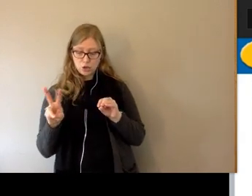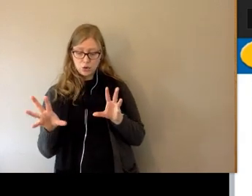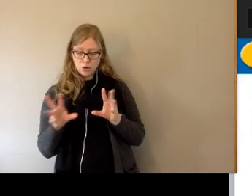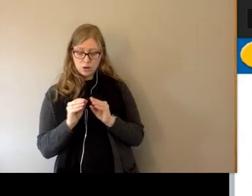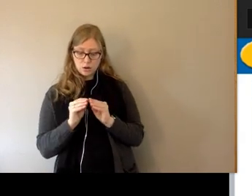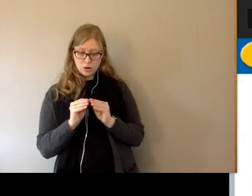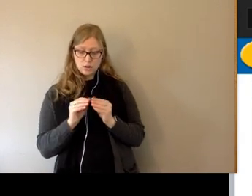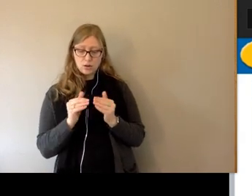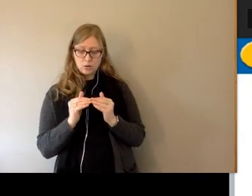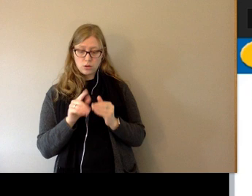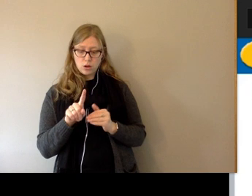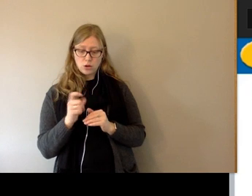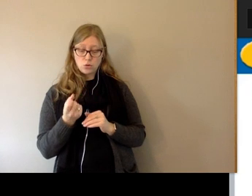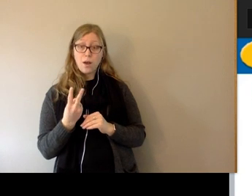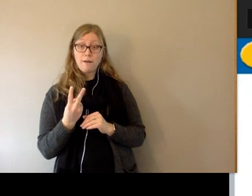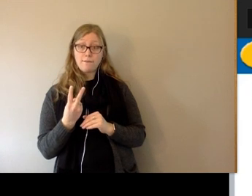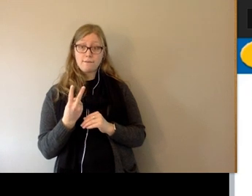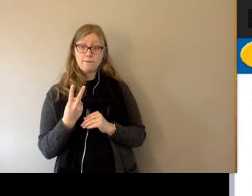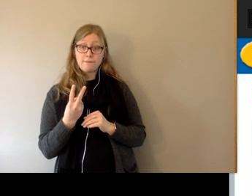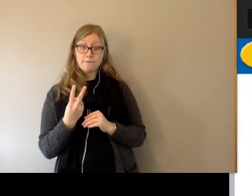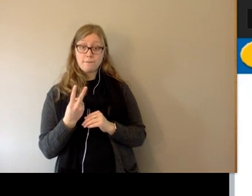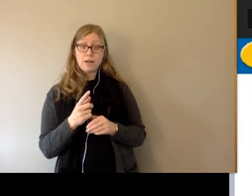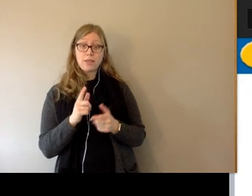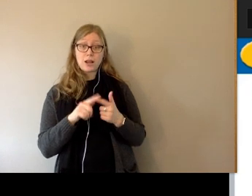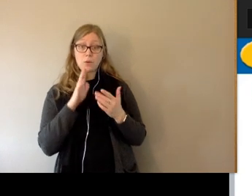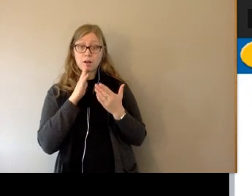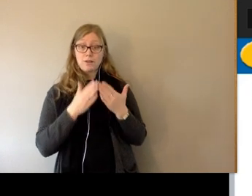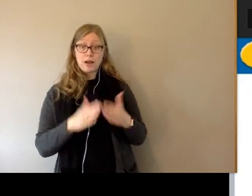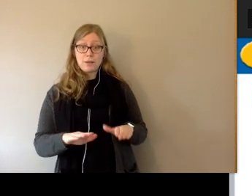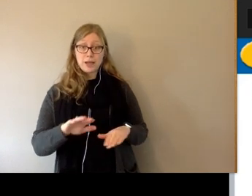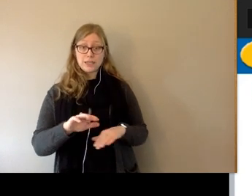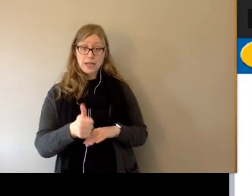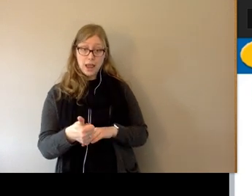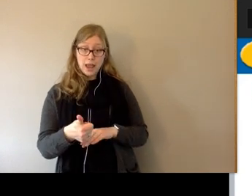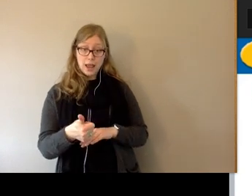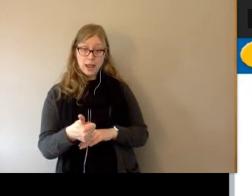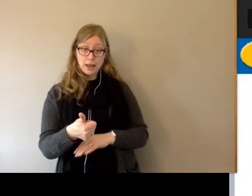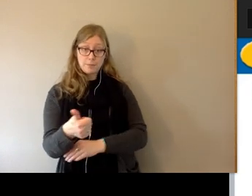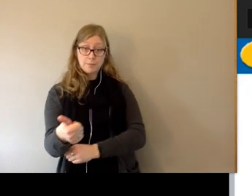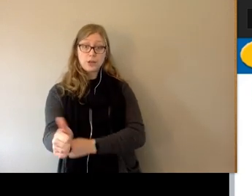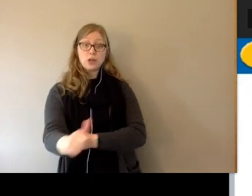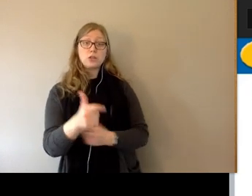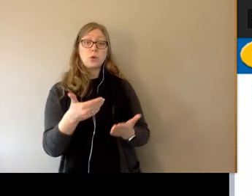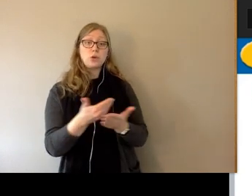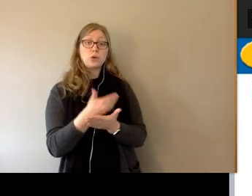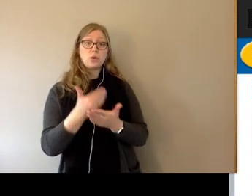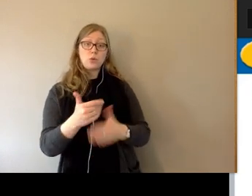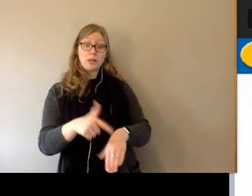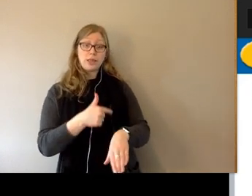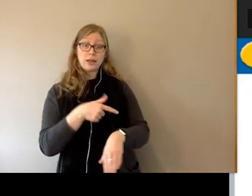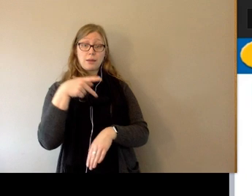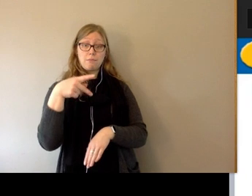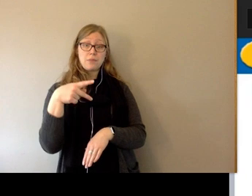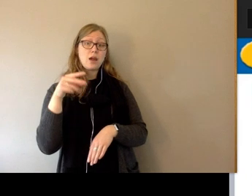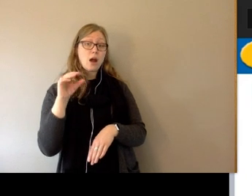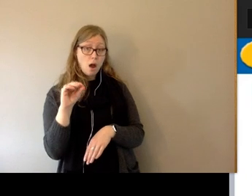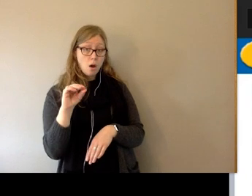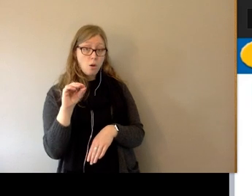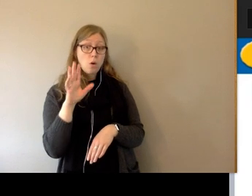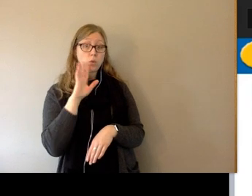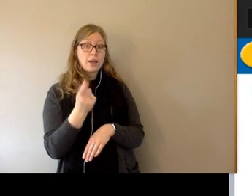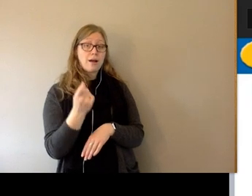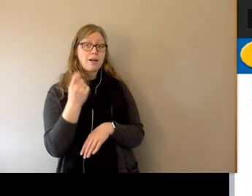that's 112. And then I'm going to divide by 10. And so this new length, this length peak O, is going to be